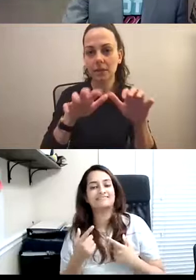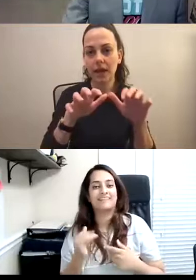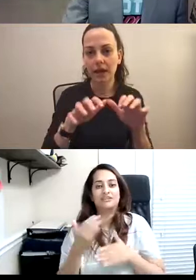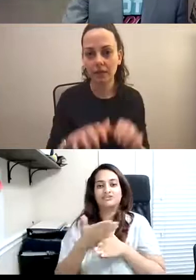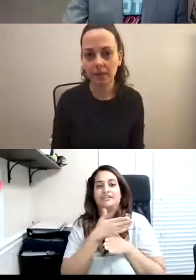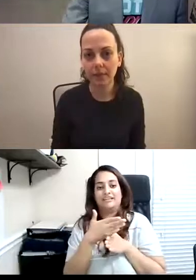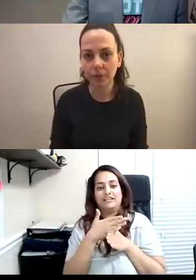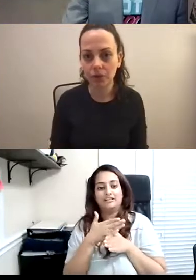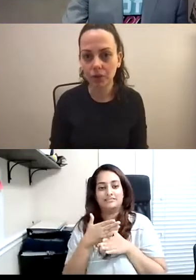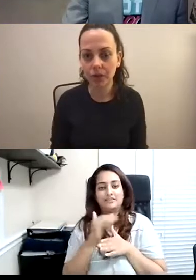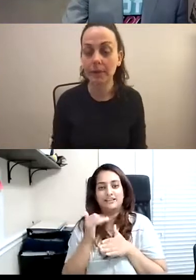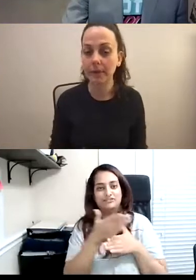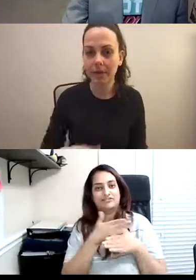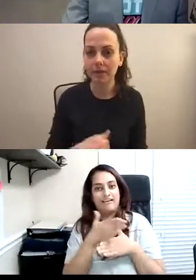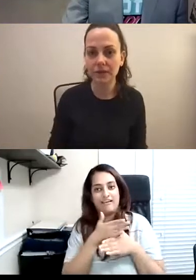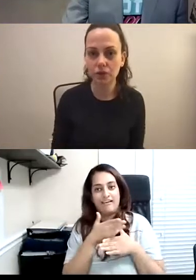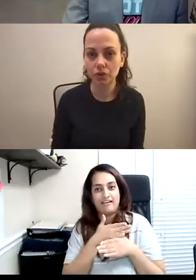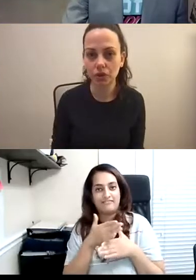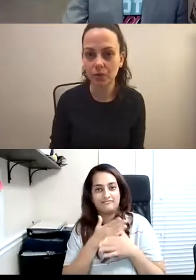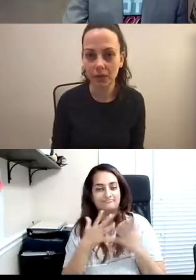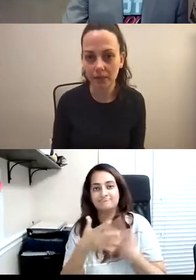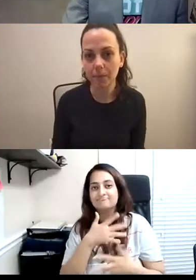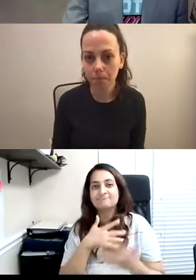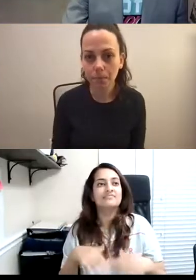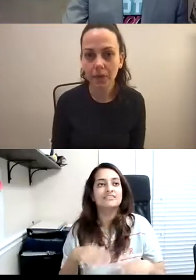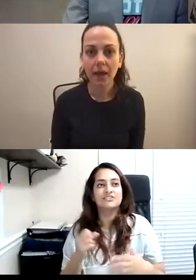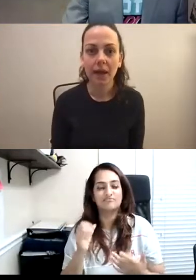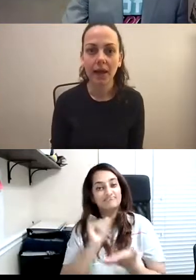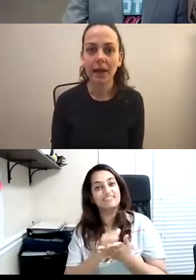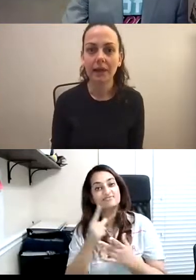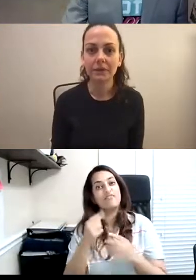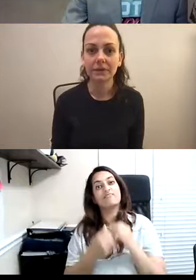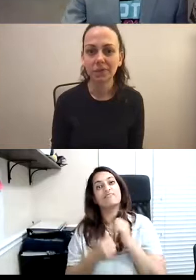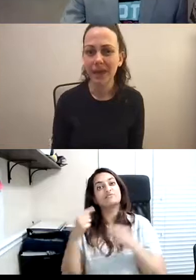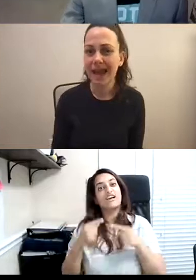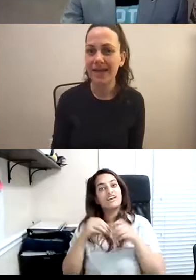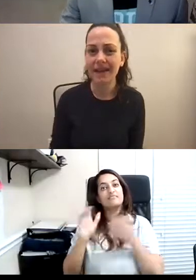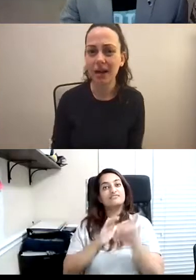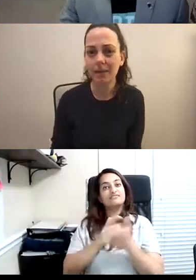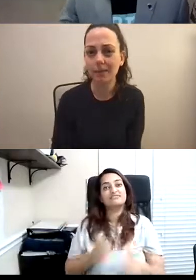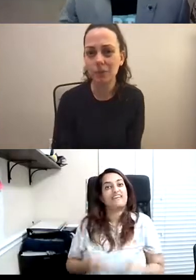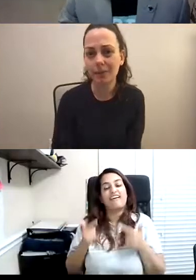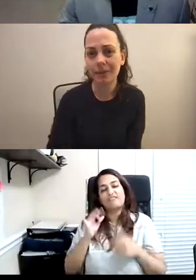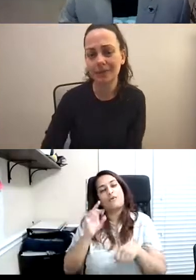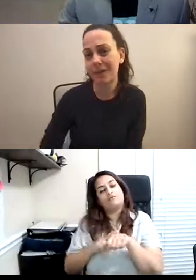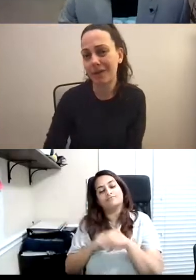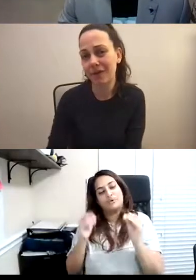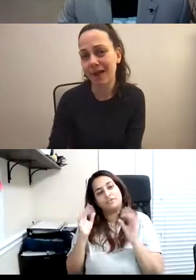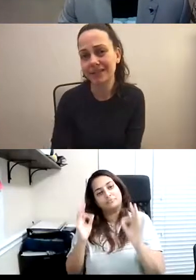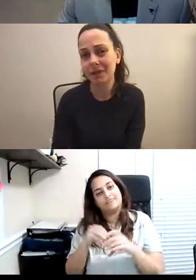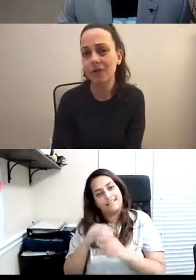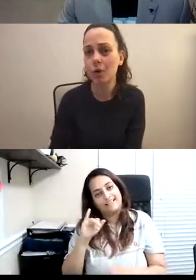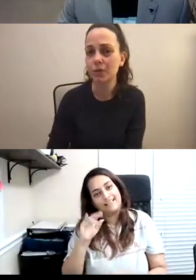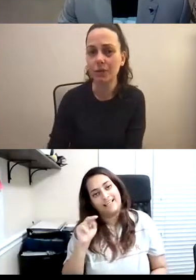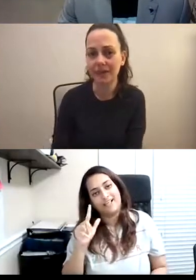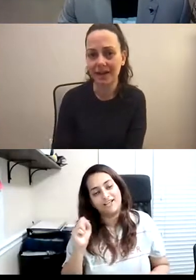friends and family my friends will socialize with me, and we have that in common between me and my husband and my friend.